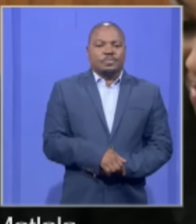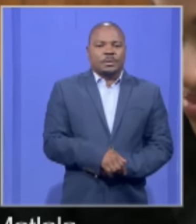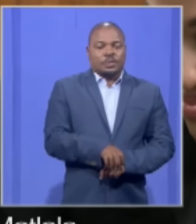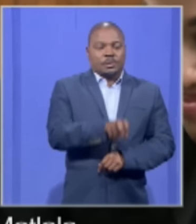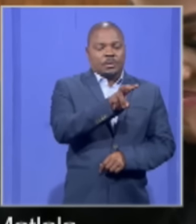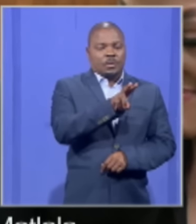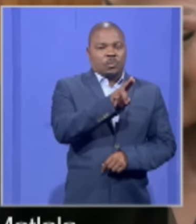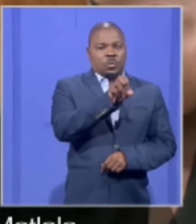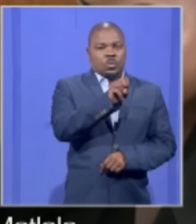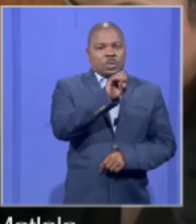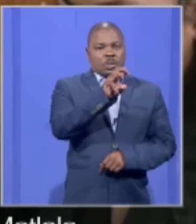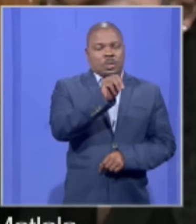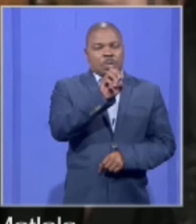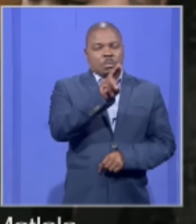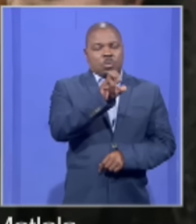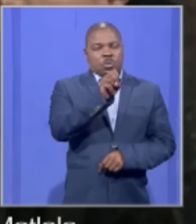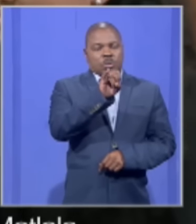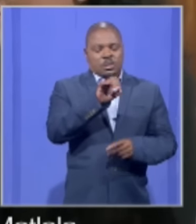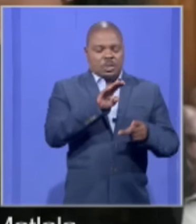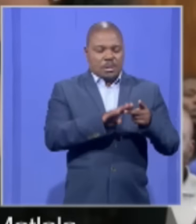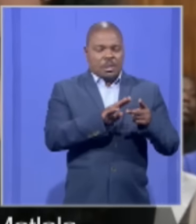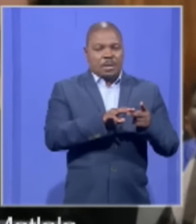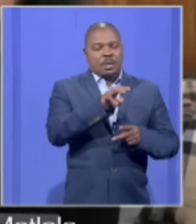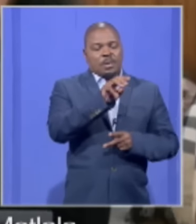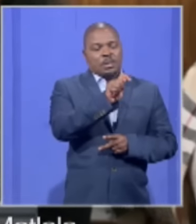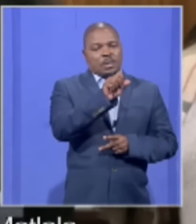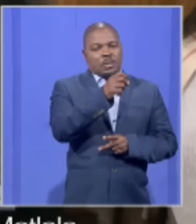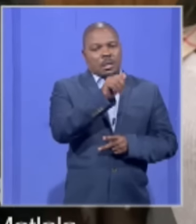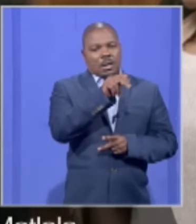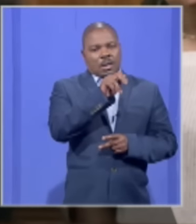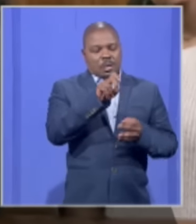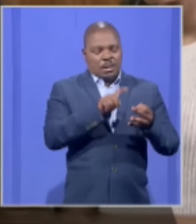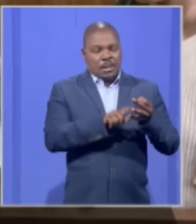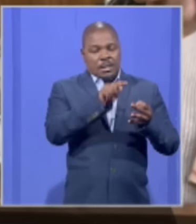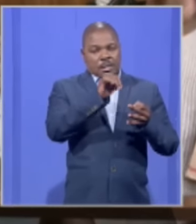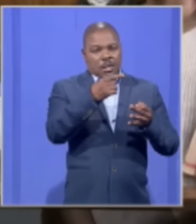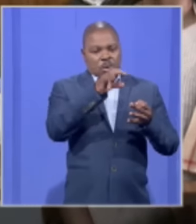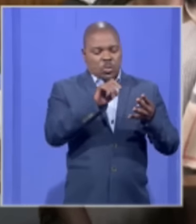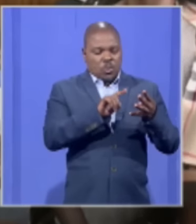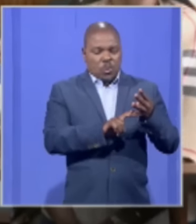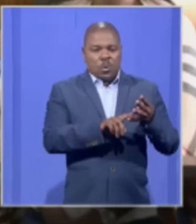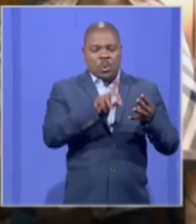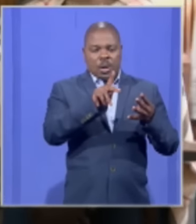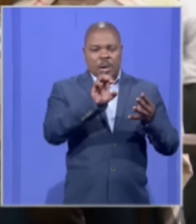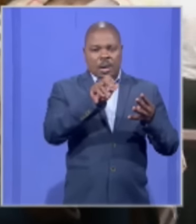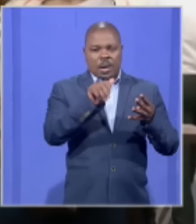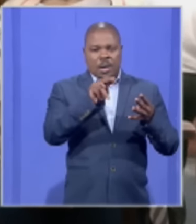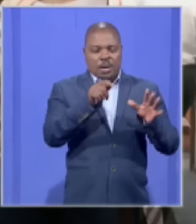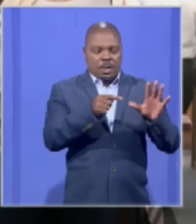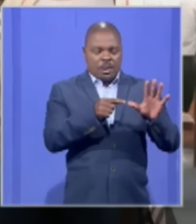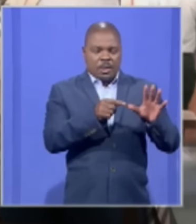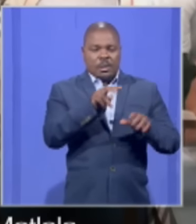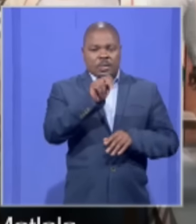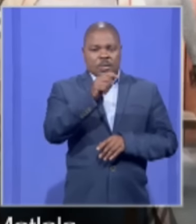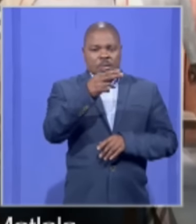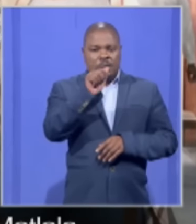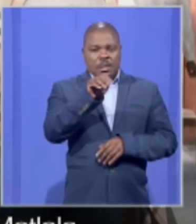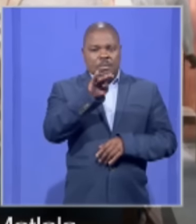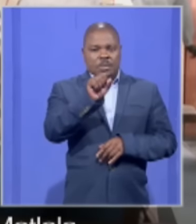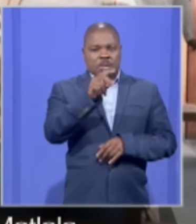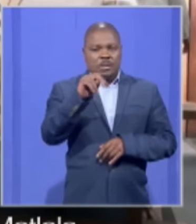Vusimuzi Matlala, Mogatsetsakane Matlala, Tiego Mabusela, Musa Kekana ga mmogo le Nthabise Nzama ba tlhotse